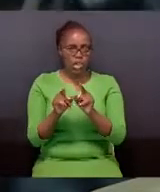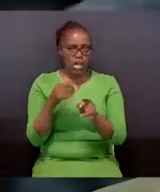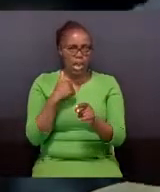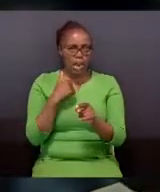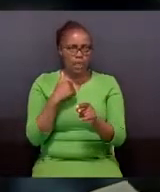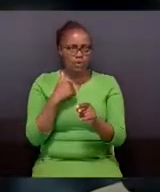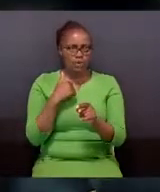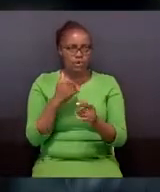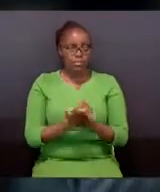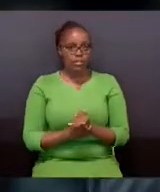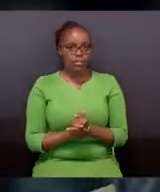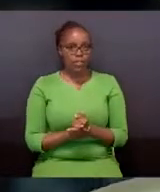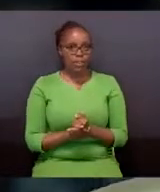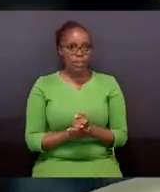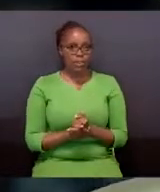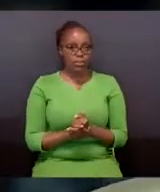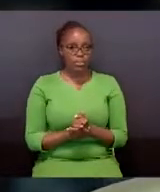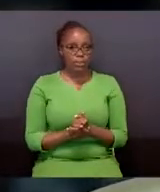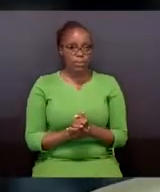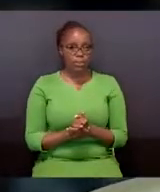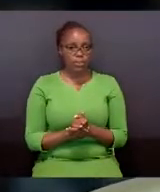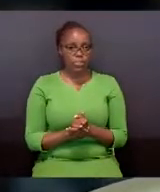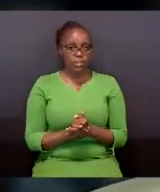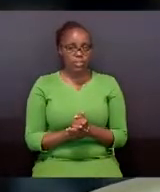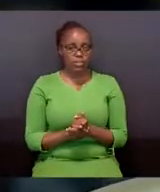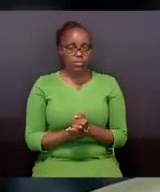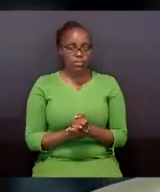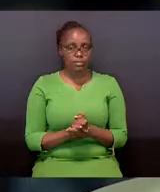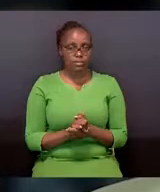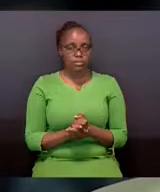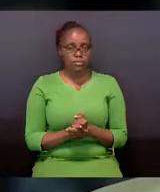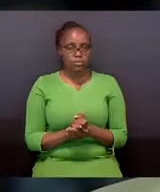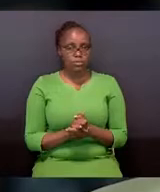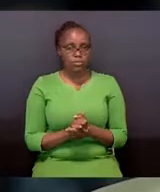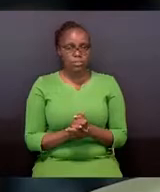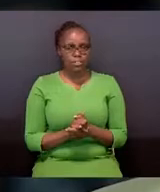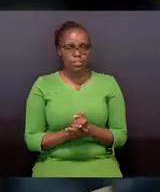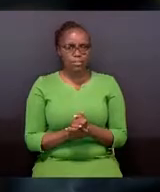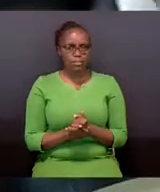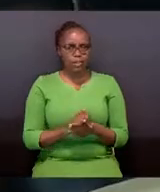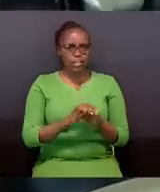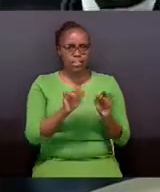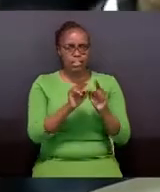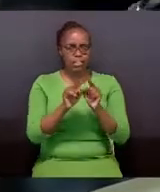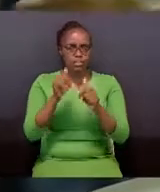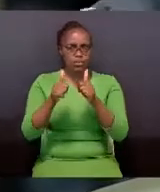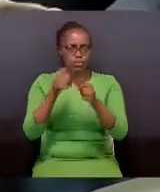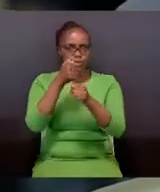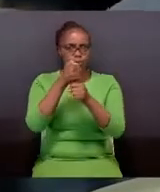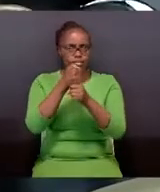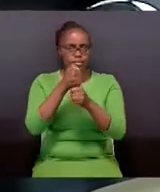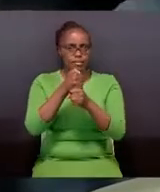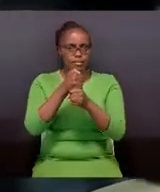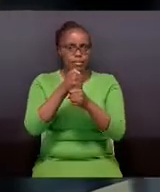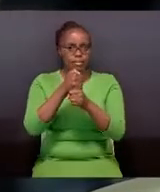for, that's how people wait for handouts. If you wait for a handout, then